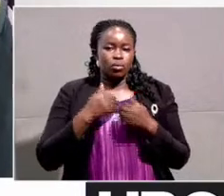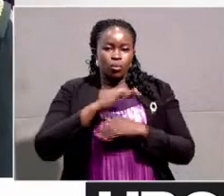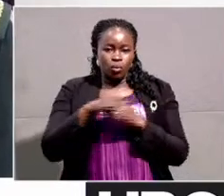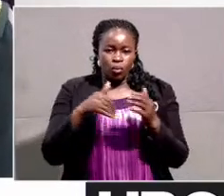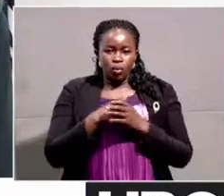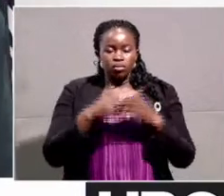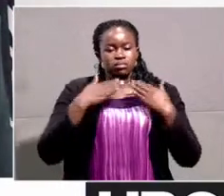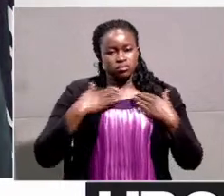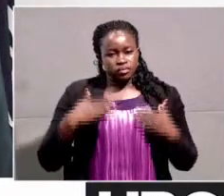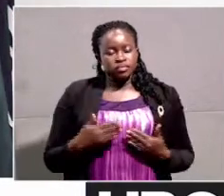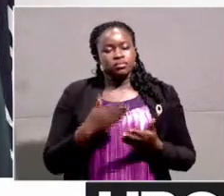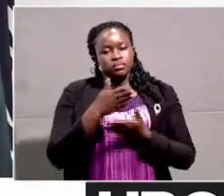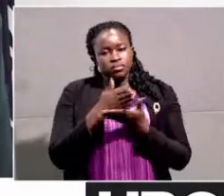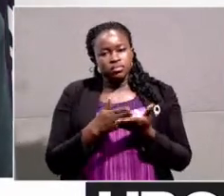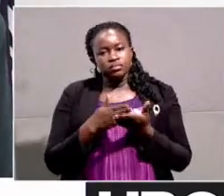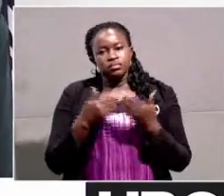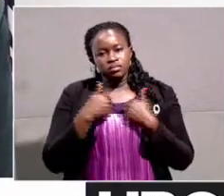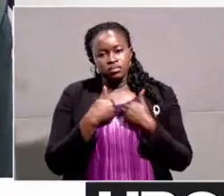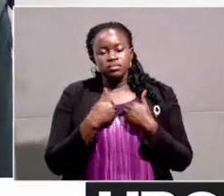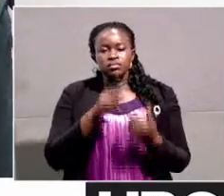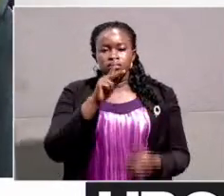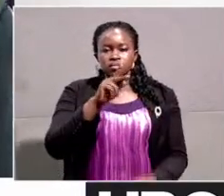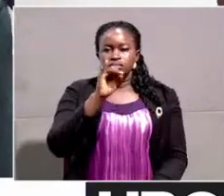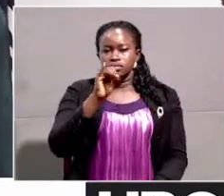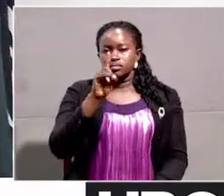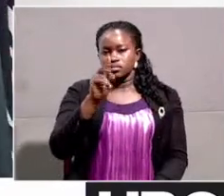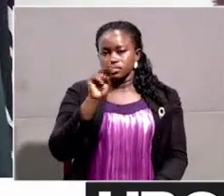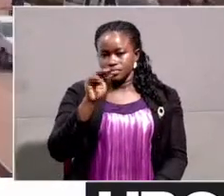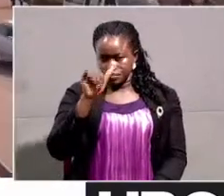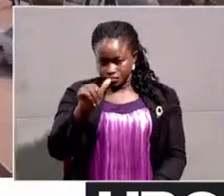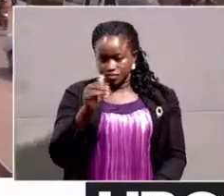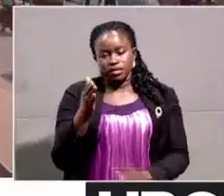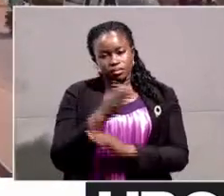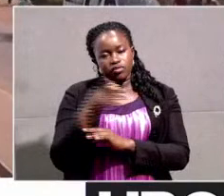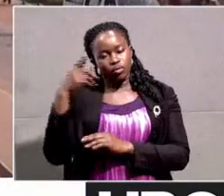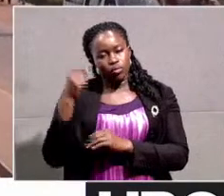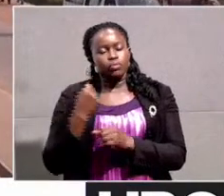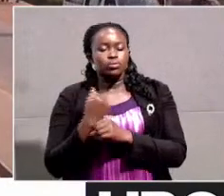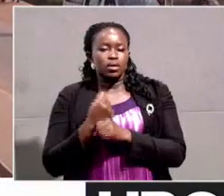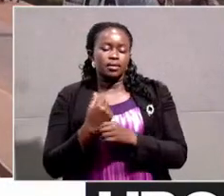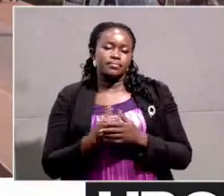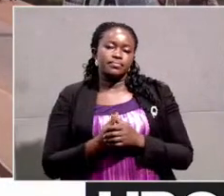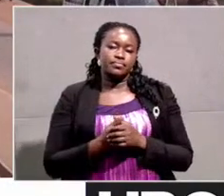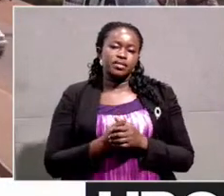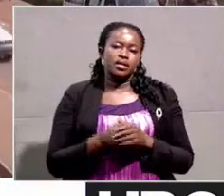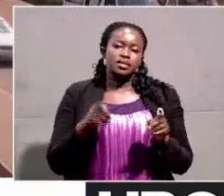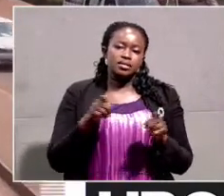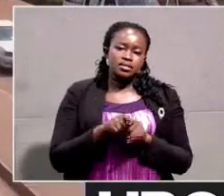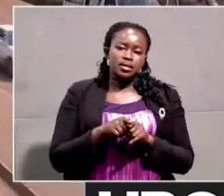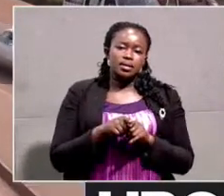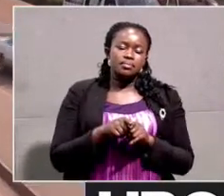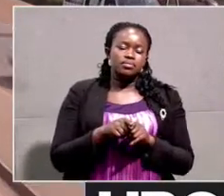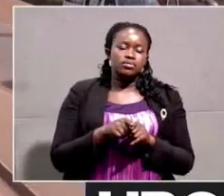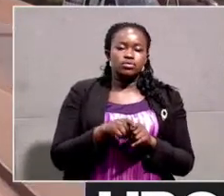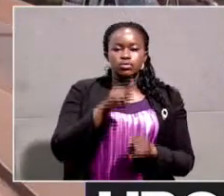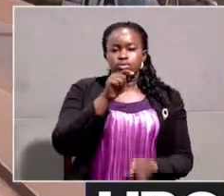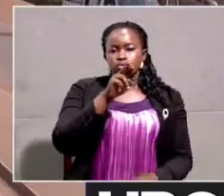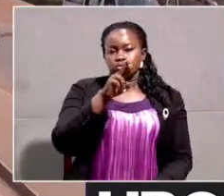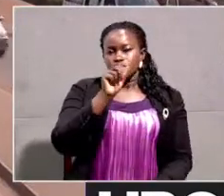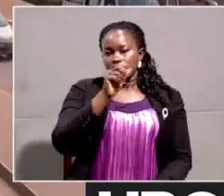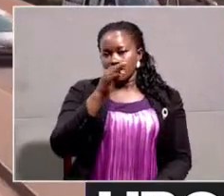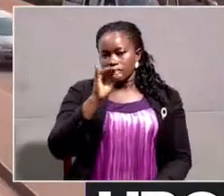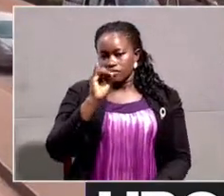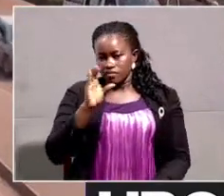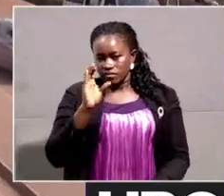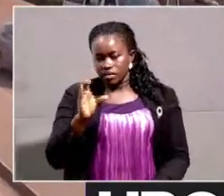their organs, the heart, the kidney, before going out to work. Meanwhile, the Traffic Directorate has threatened a crackdown